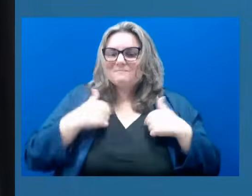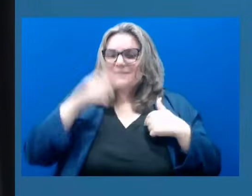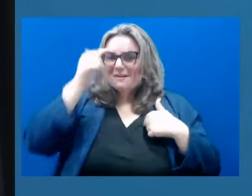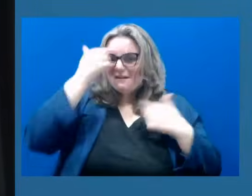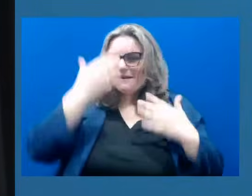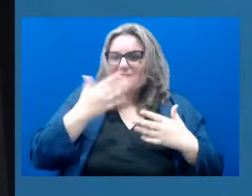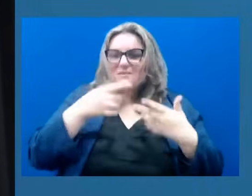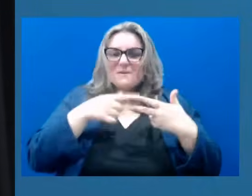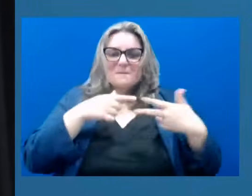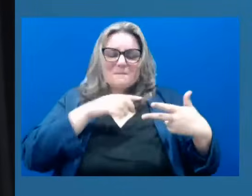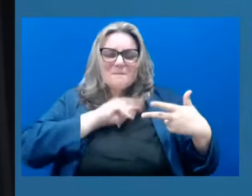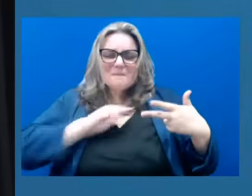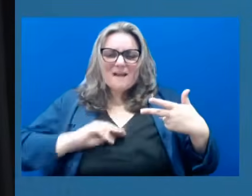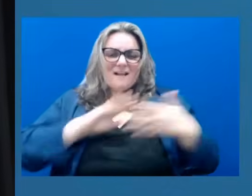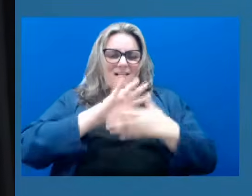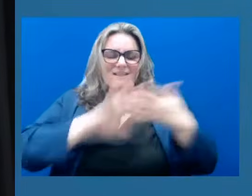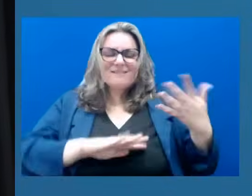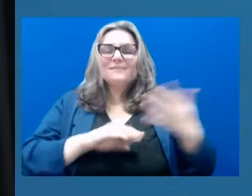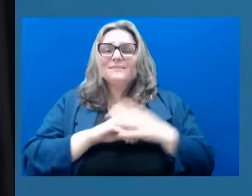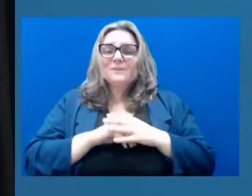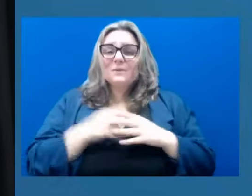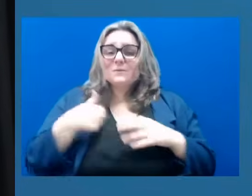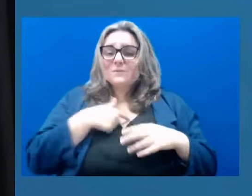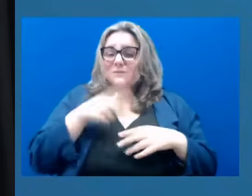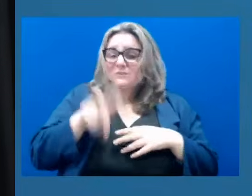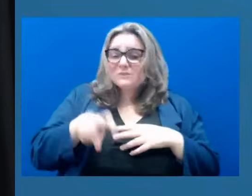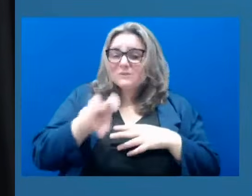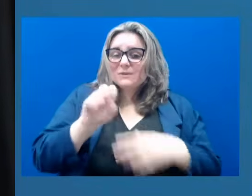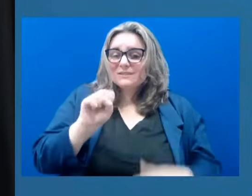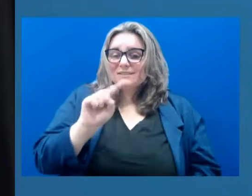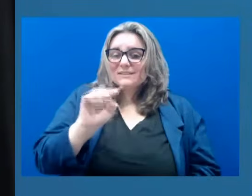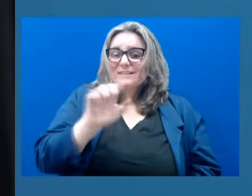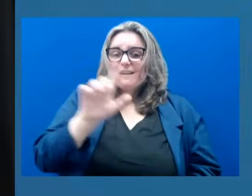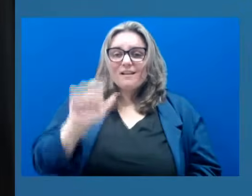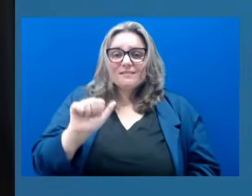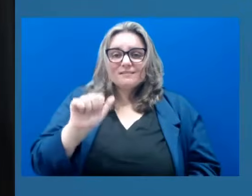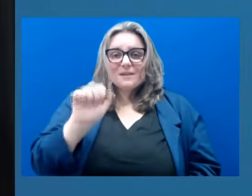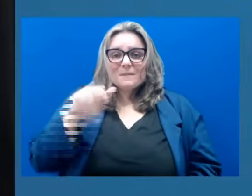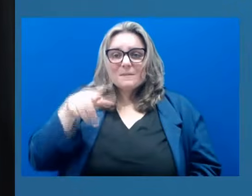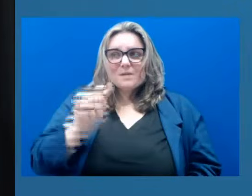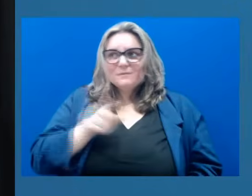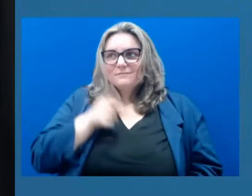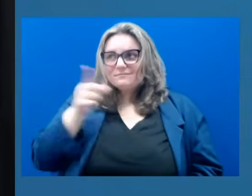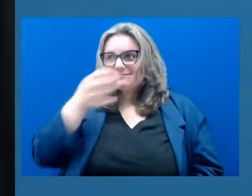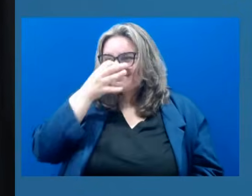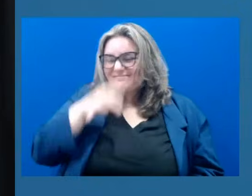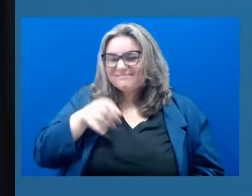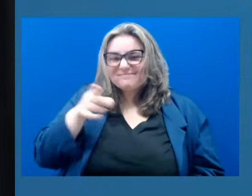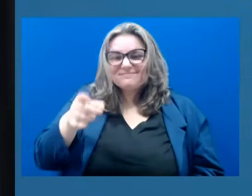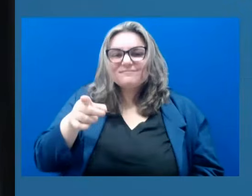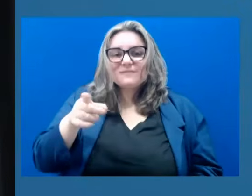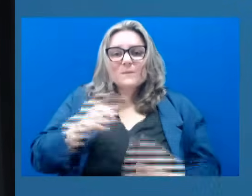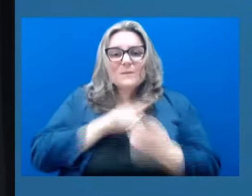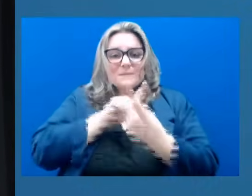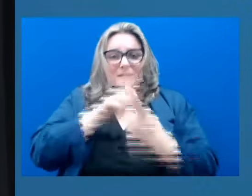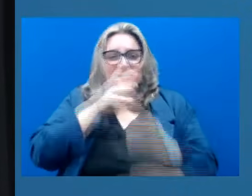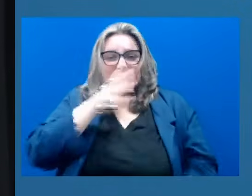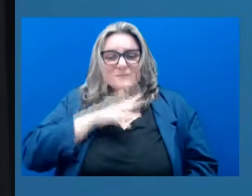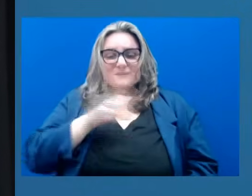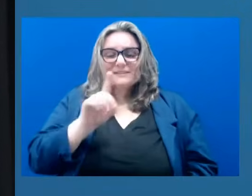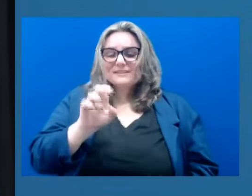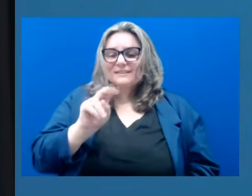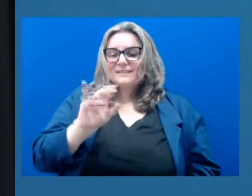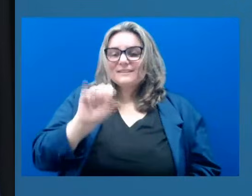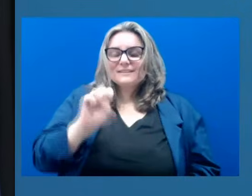down the street, and what a beautiful place to call home. We met a woman who's just so overjoyed, Denise, to show us her apartment,